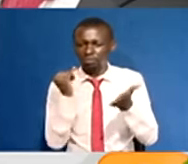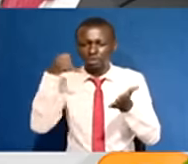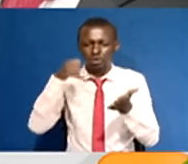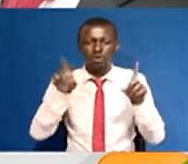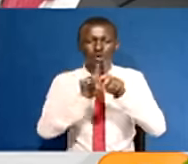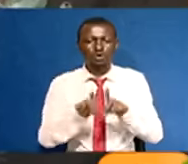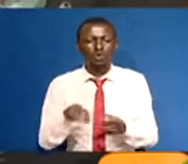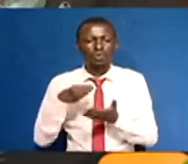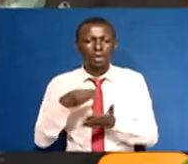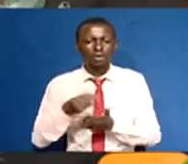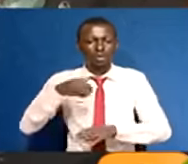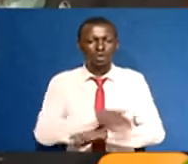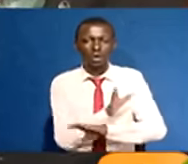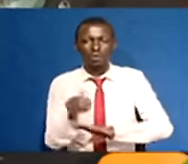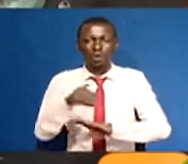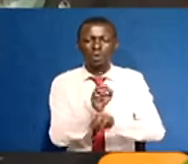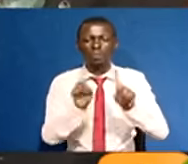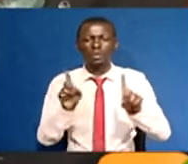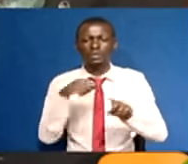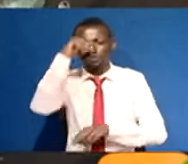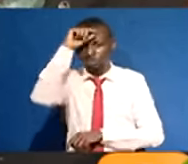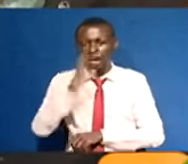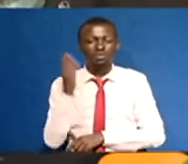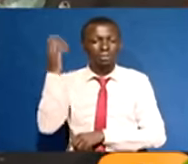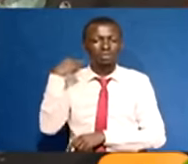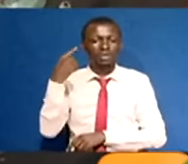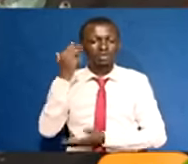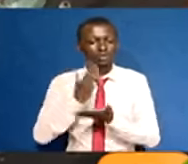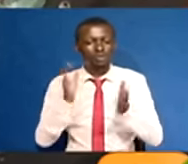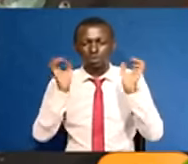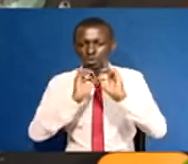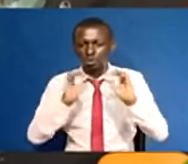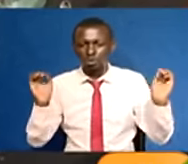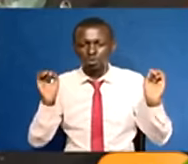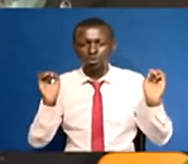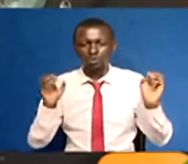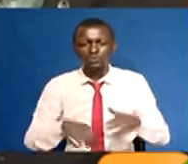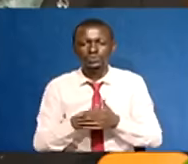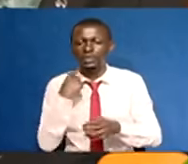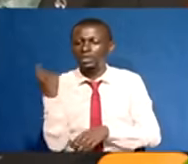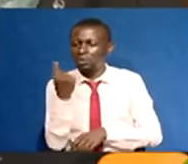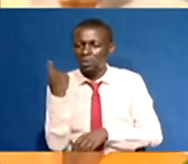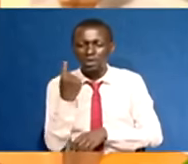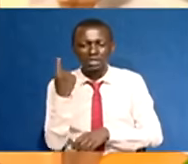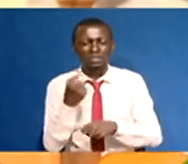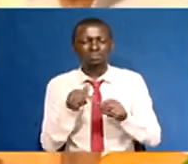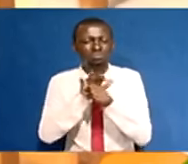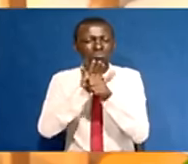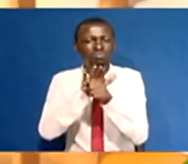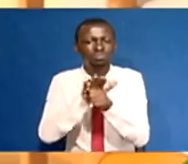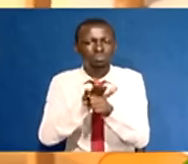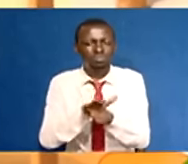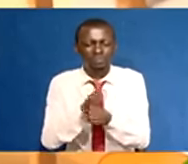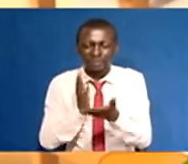money laundering. However, Mwangi Wa Iria has dismissed the charges as trumped-up allegations meant to intimidate and breach